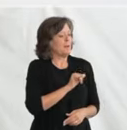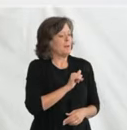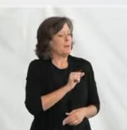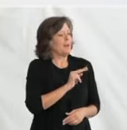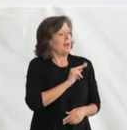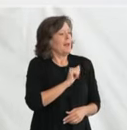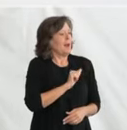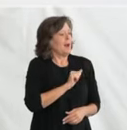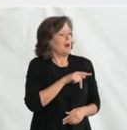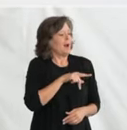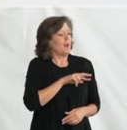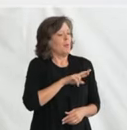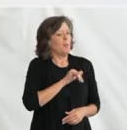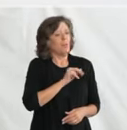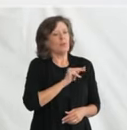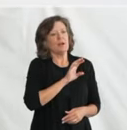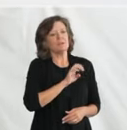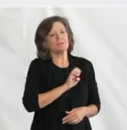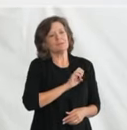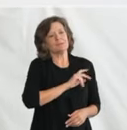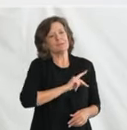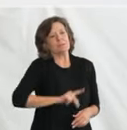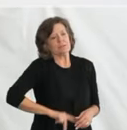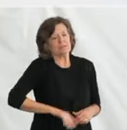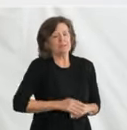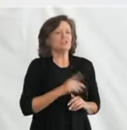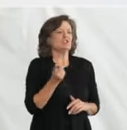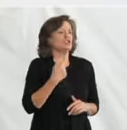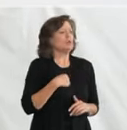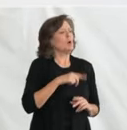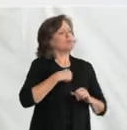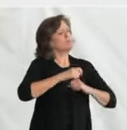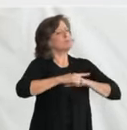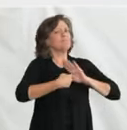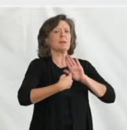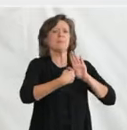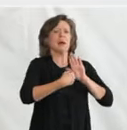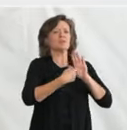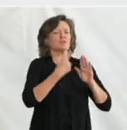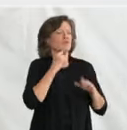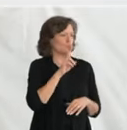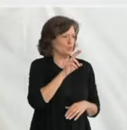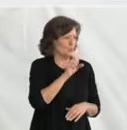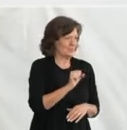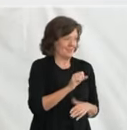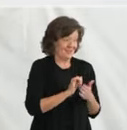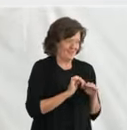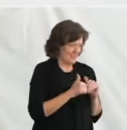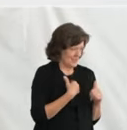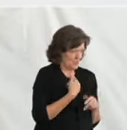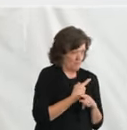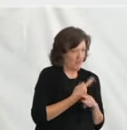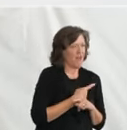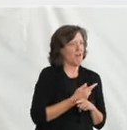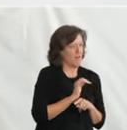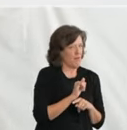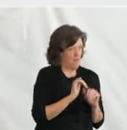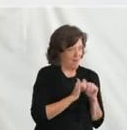mild-mannered ambassador for the United States of America, which is how we figured she and the president had met in the first